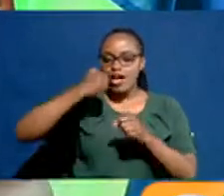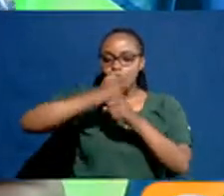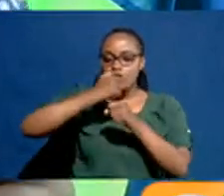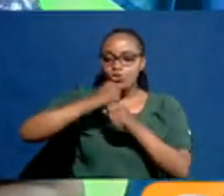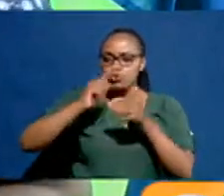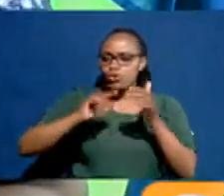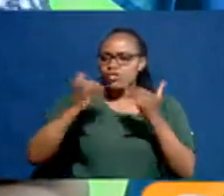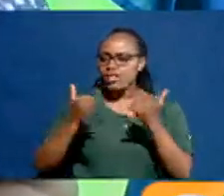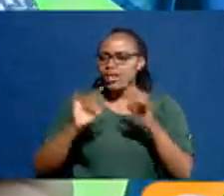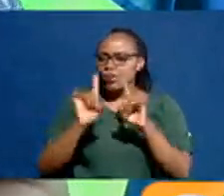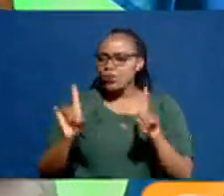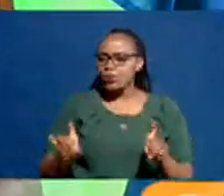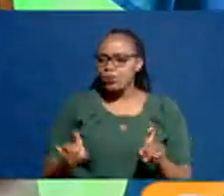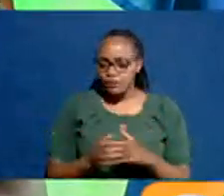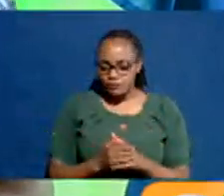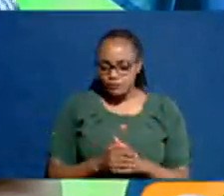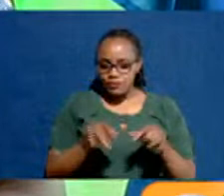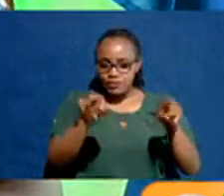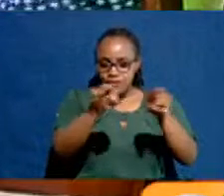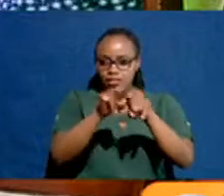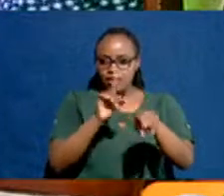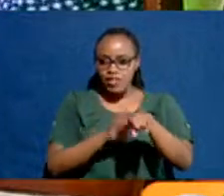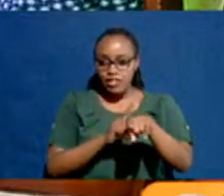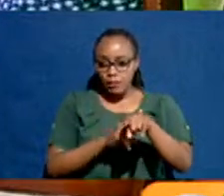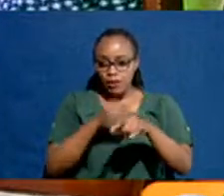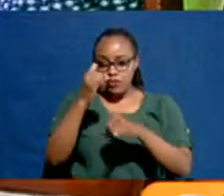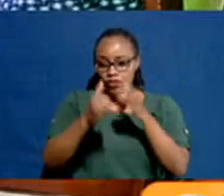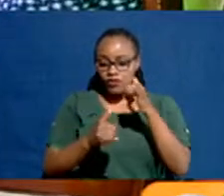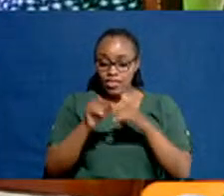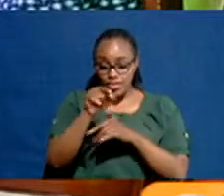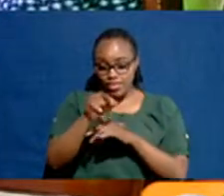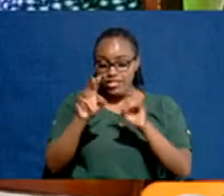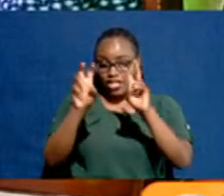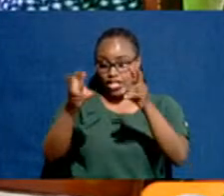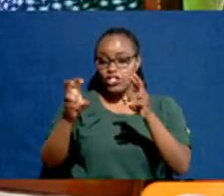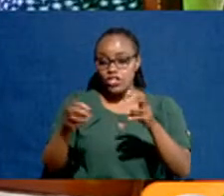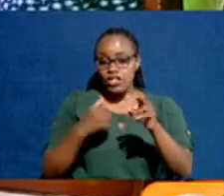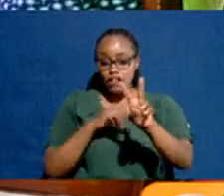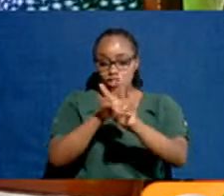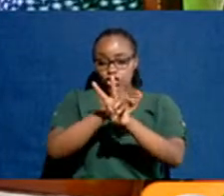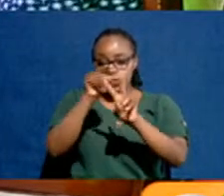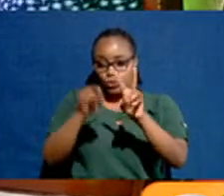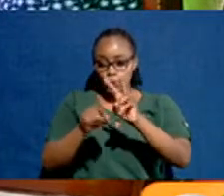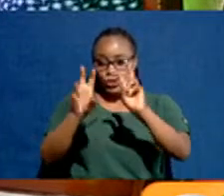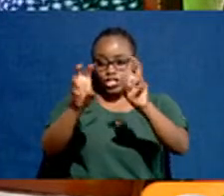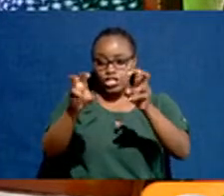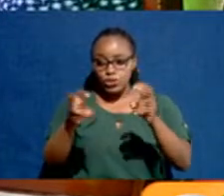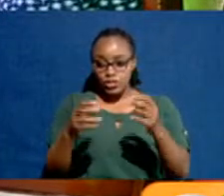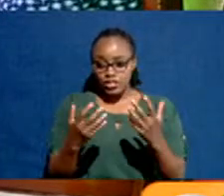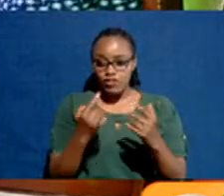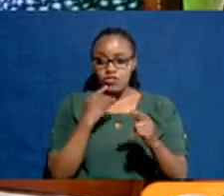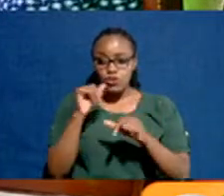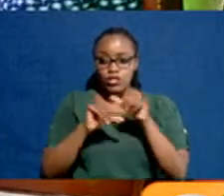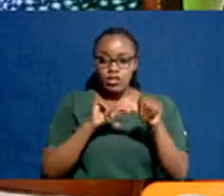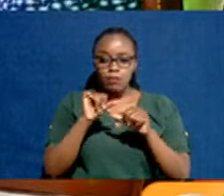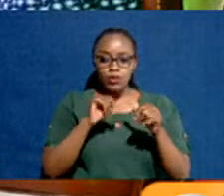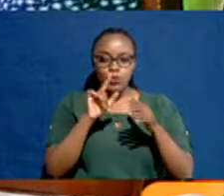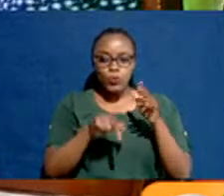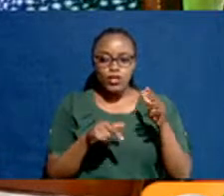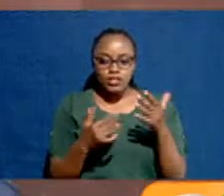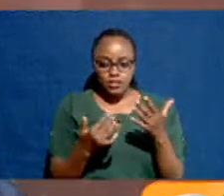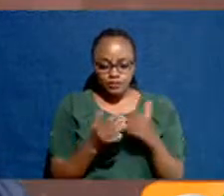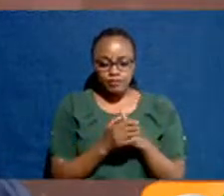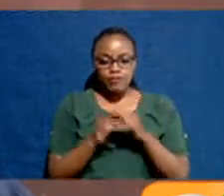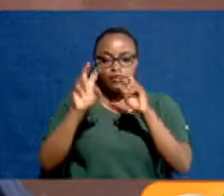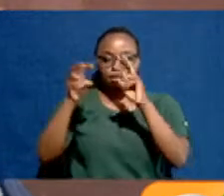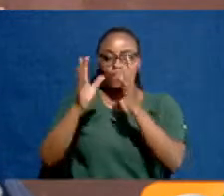Excellency, and just as we wrap up on this, there are two contrasting issues here. You have talked about the masses